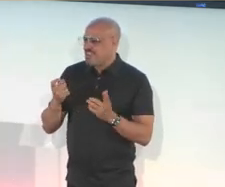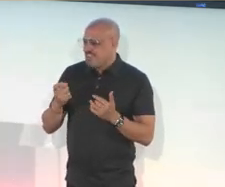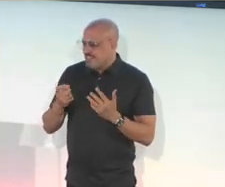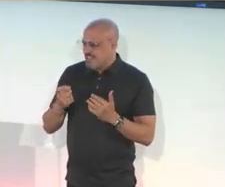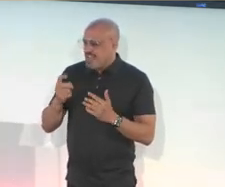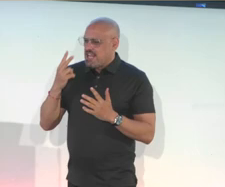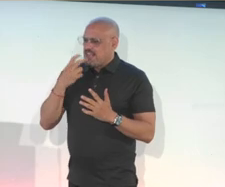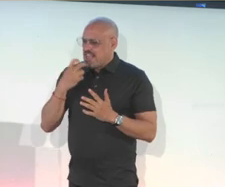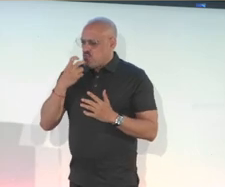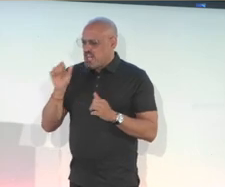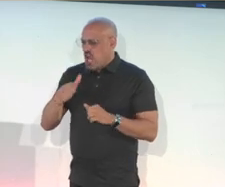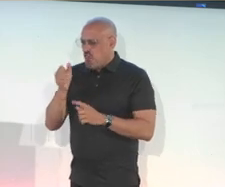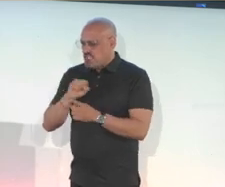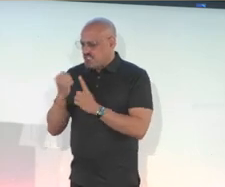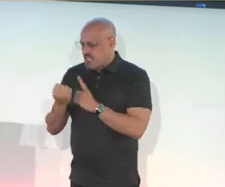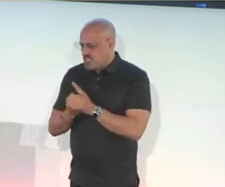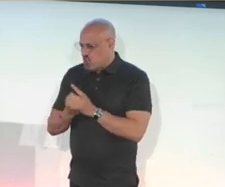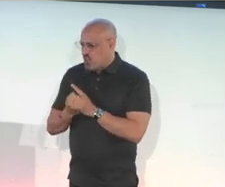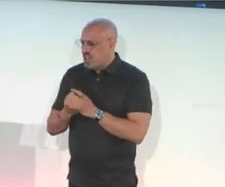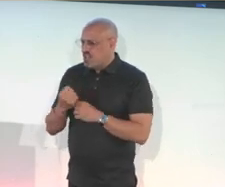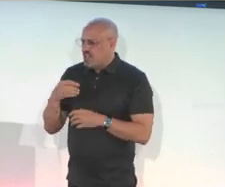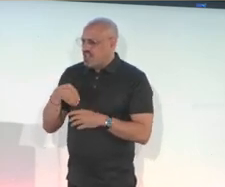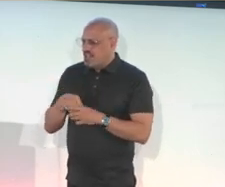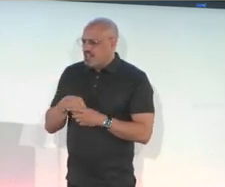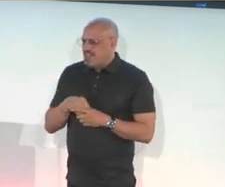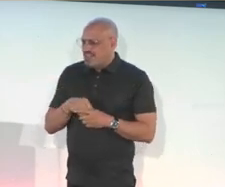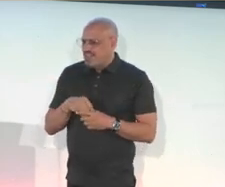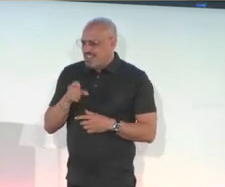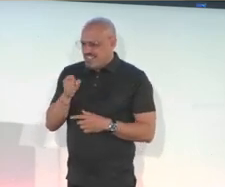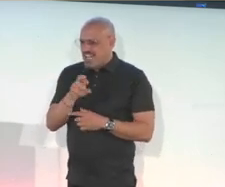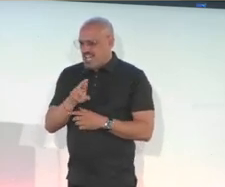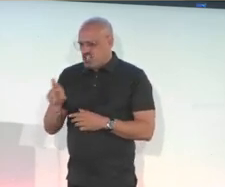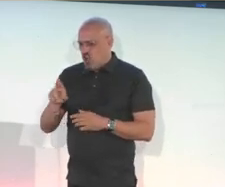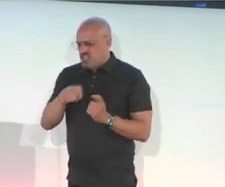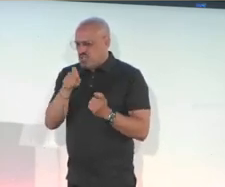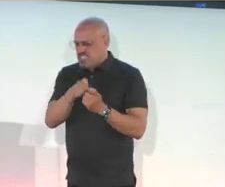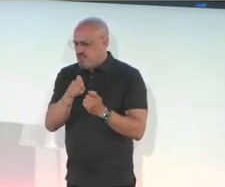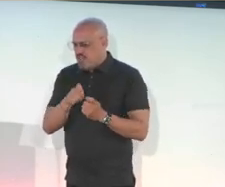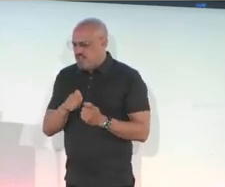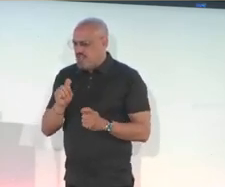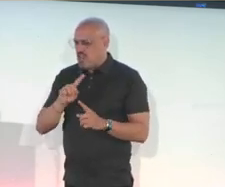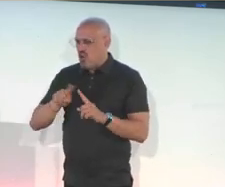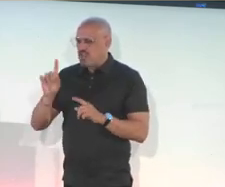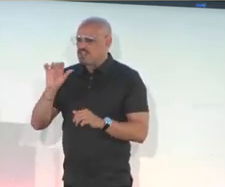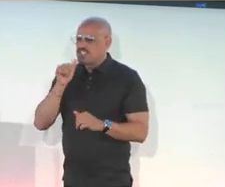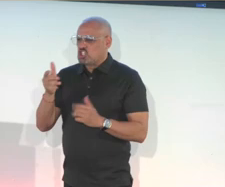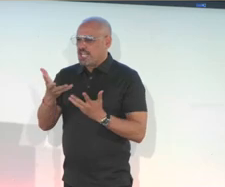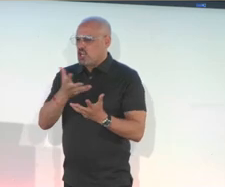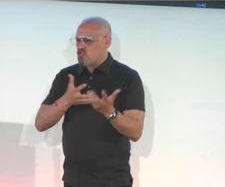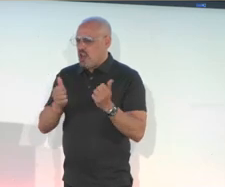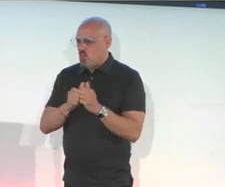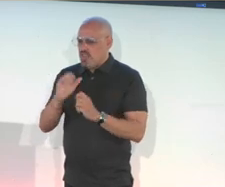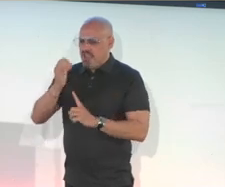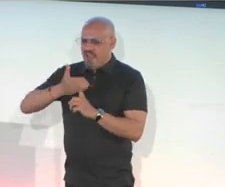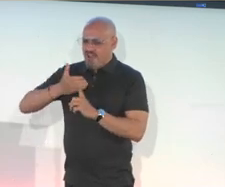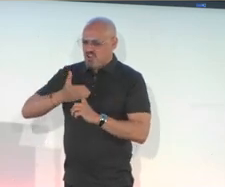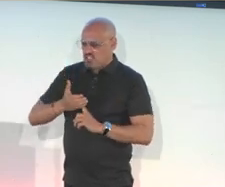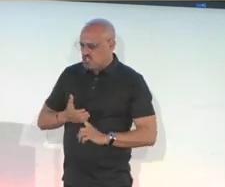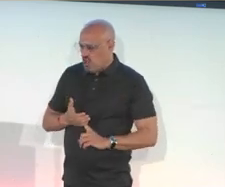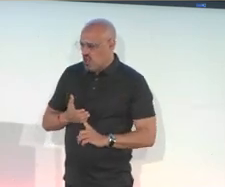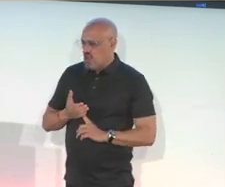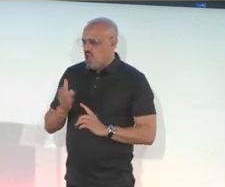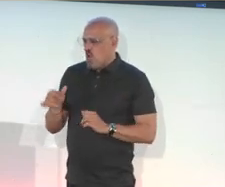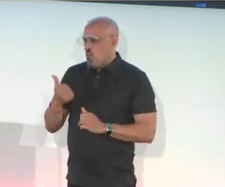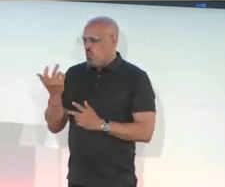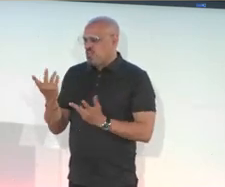automated lip reading in other situations other than just interacting with, in XR specifically, other than just interacting with an avatar, what else